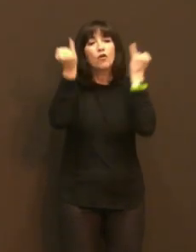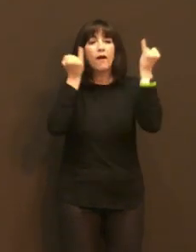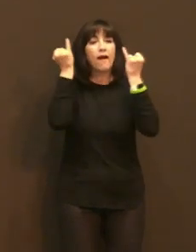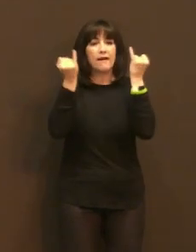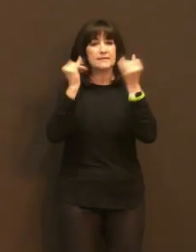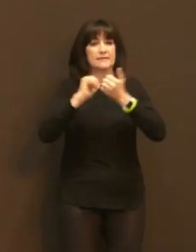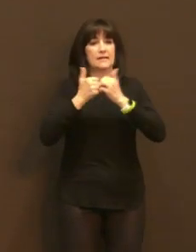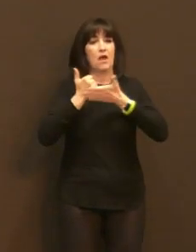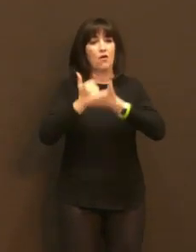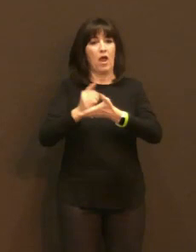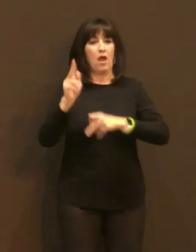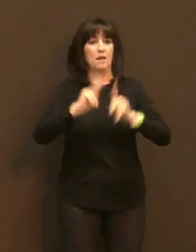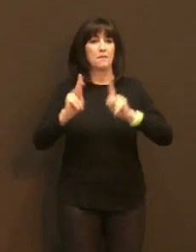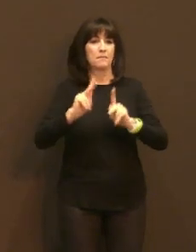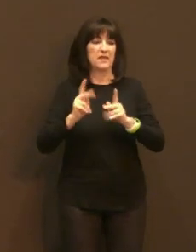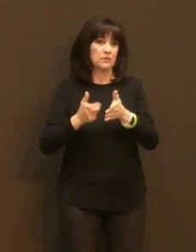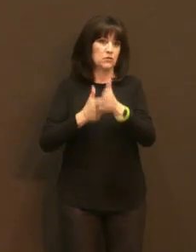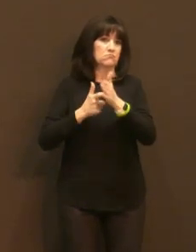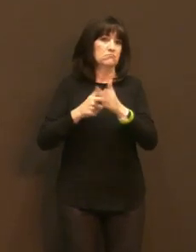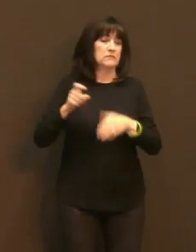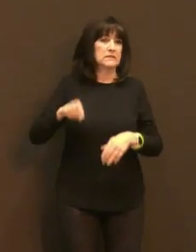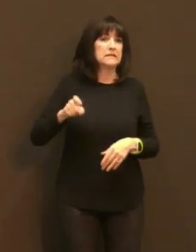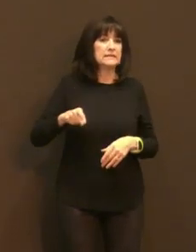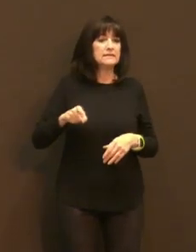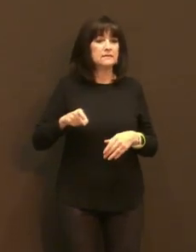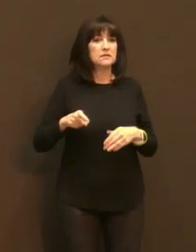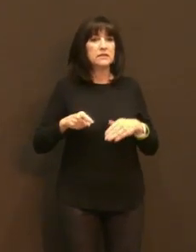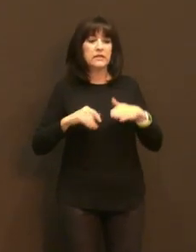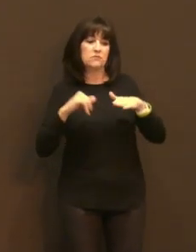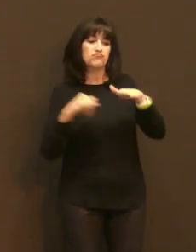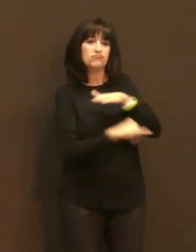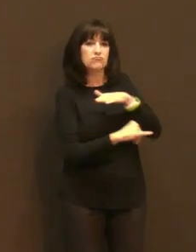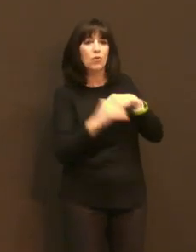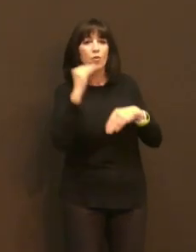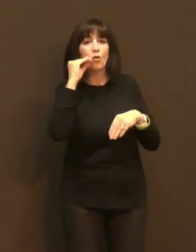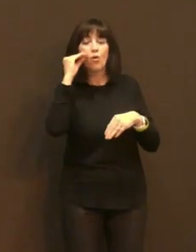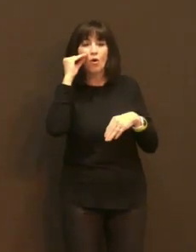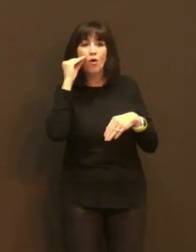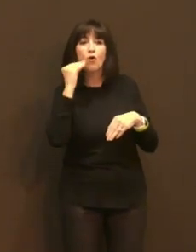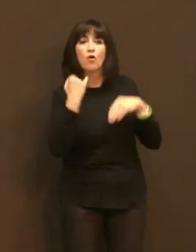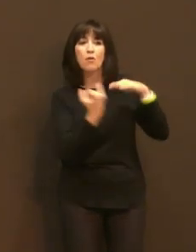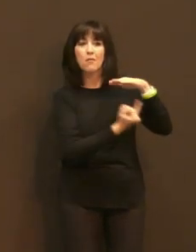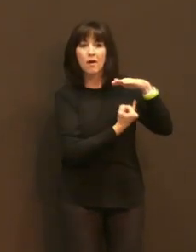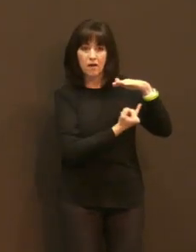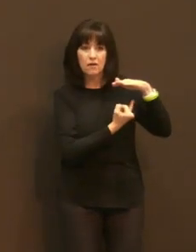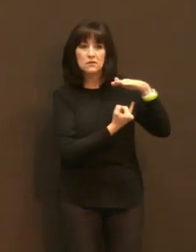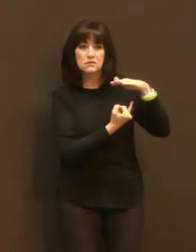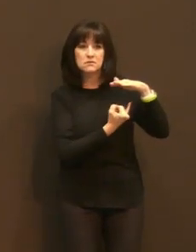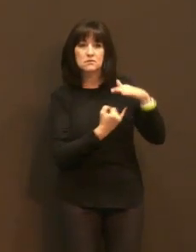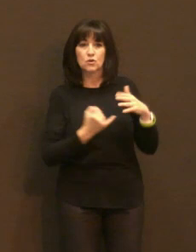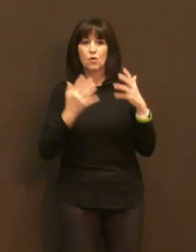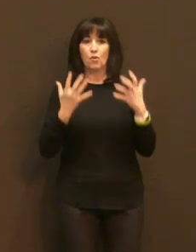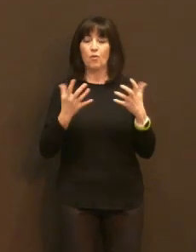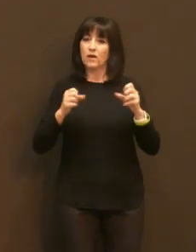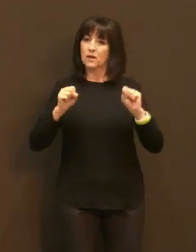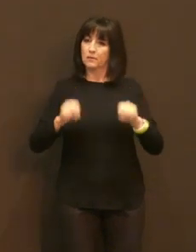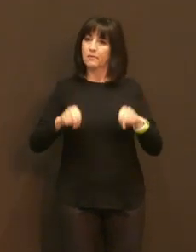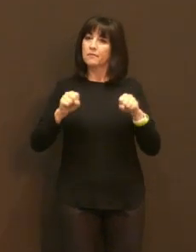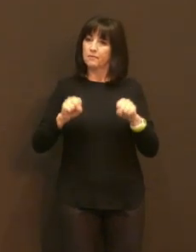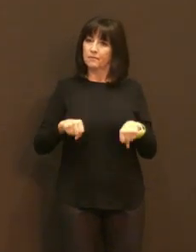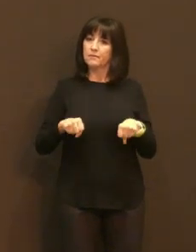who want to isolate at home. We want to make sure that they have what they need to be able to isolate at home.